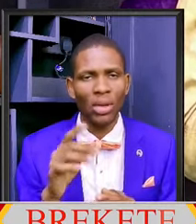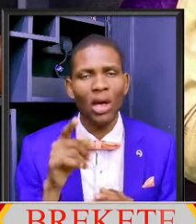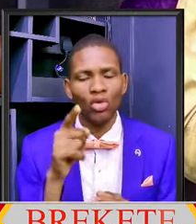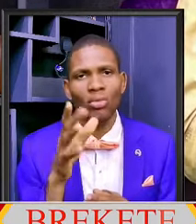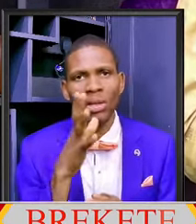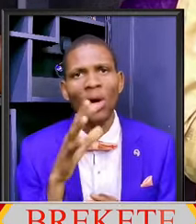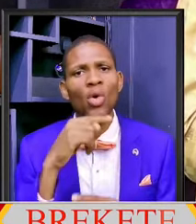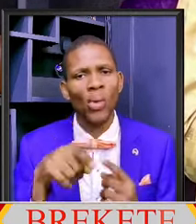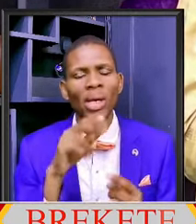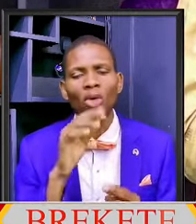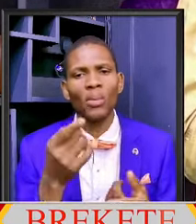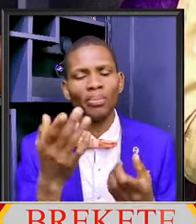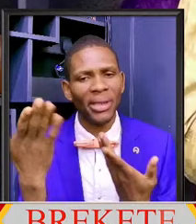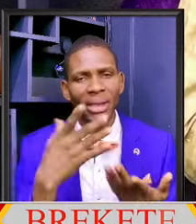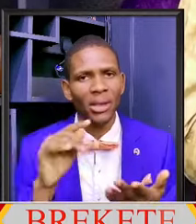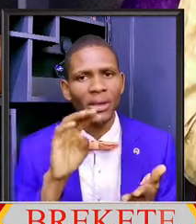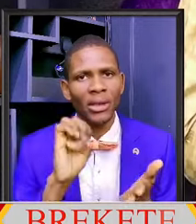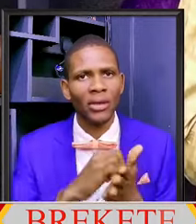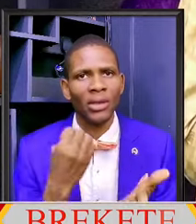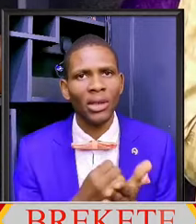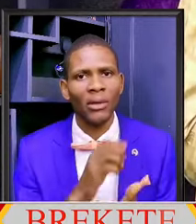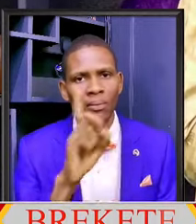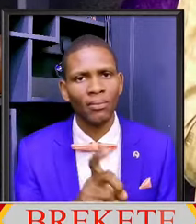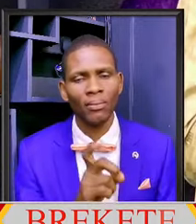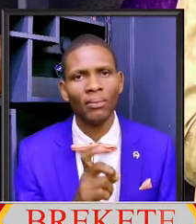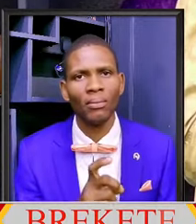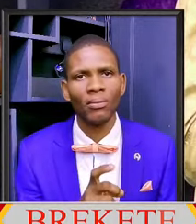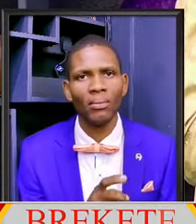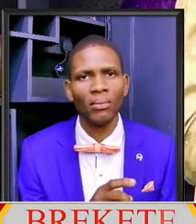sir. When are you bringing the evidence?